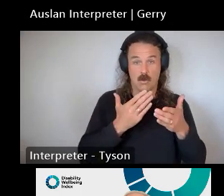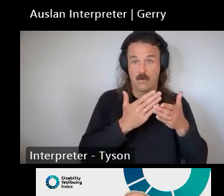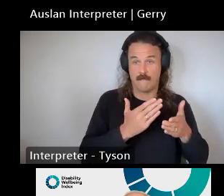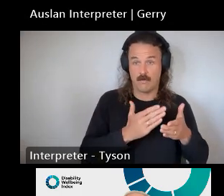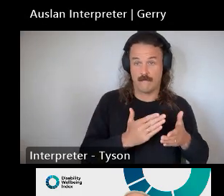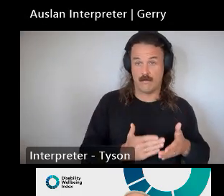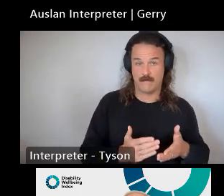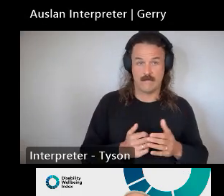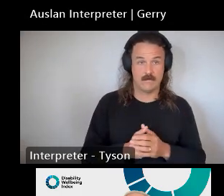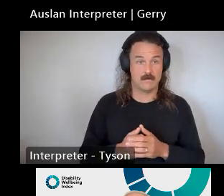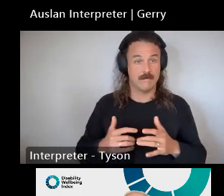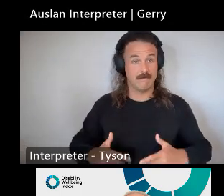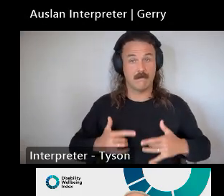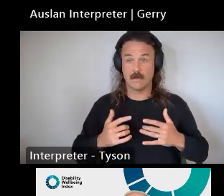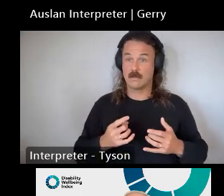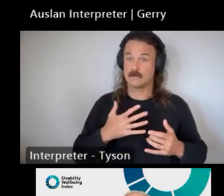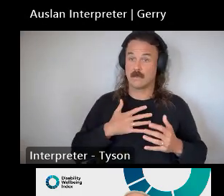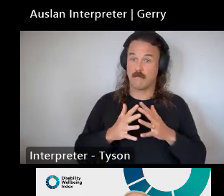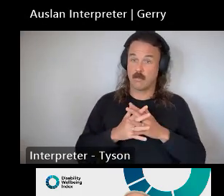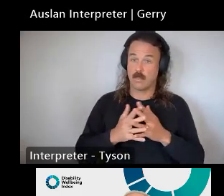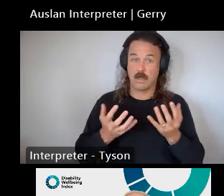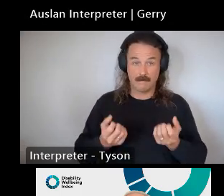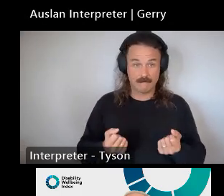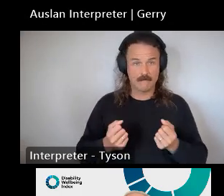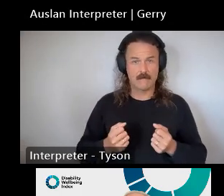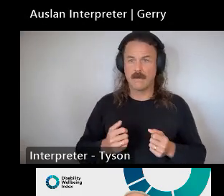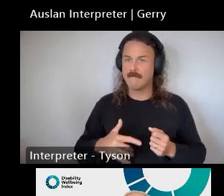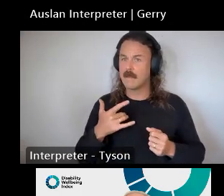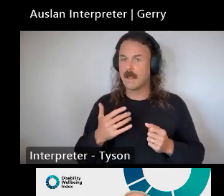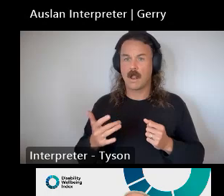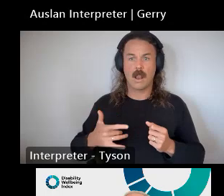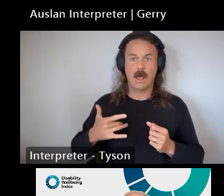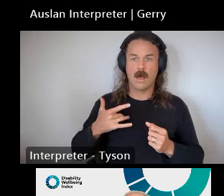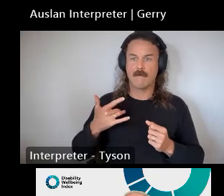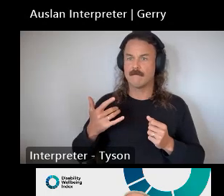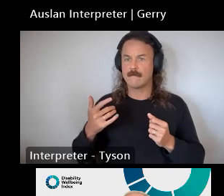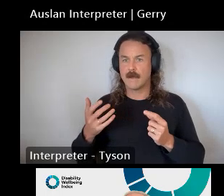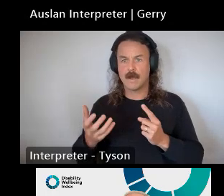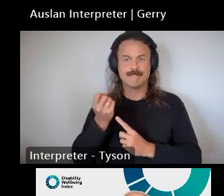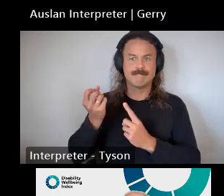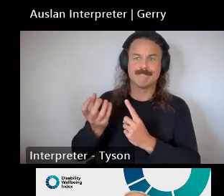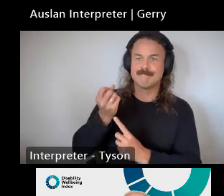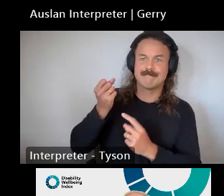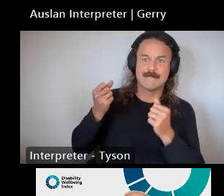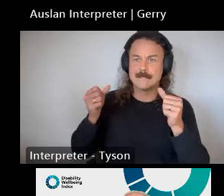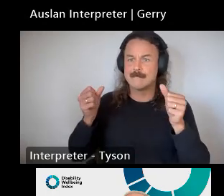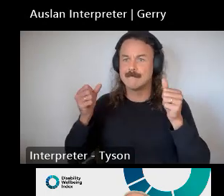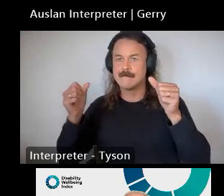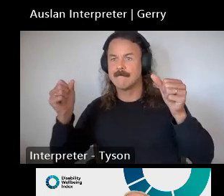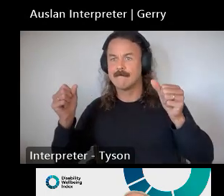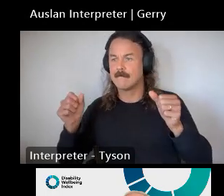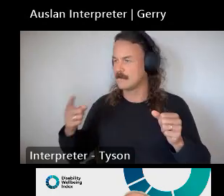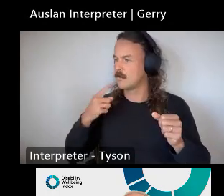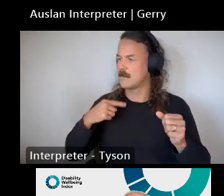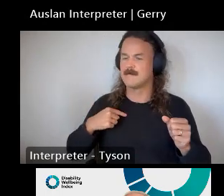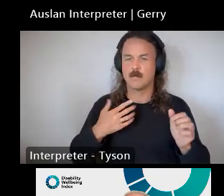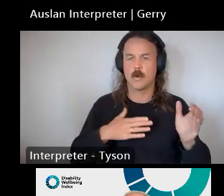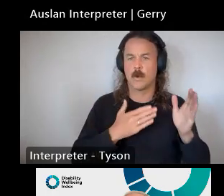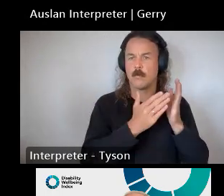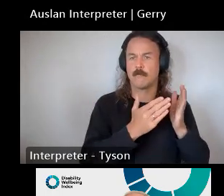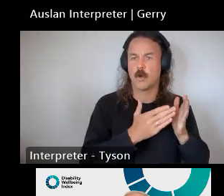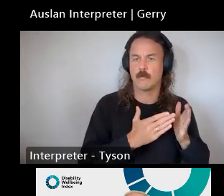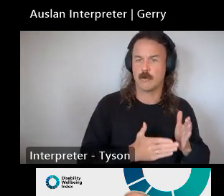life, self-worth, which was not included later on. These were also based on the